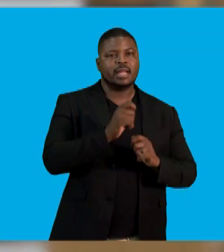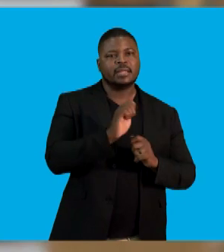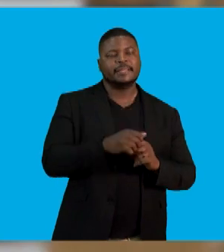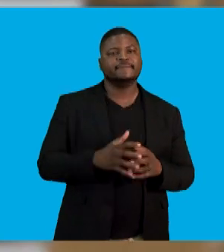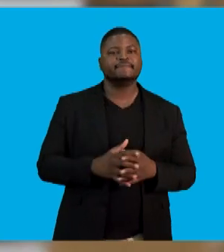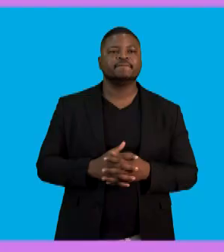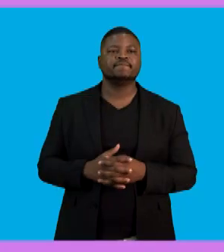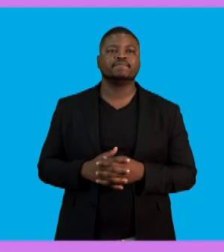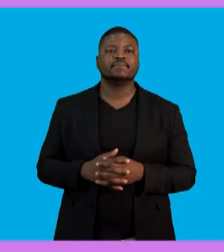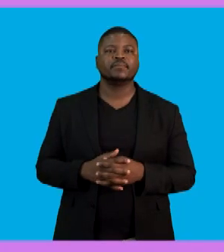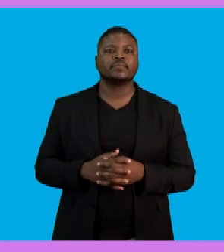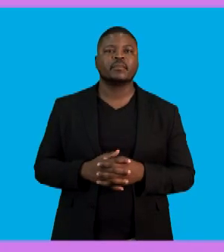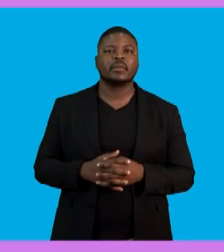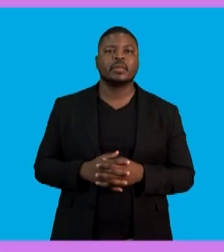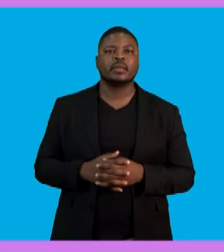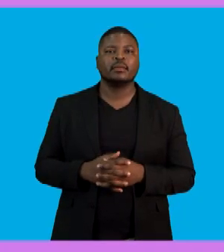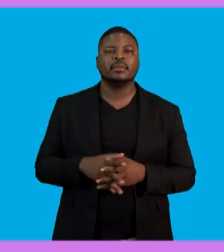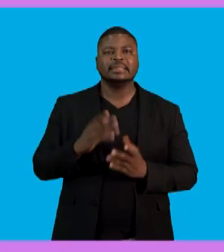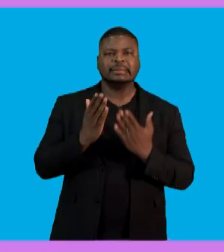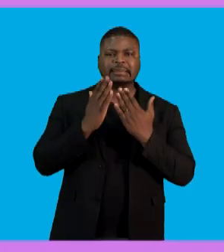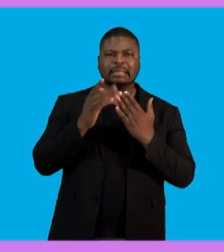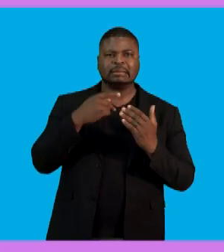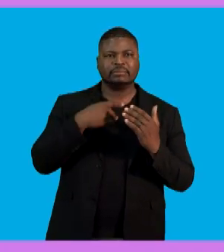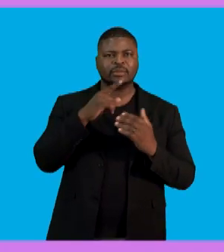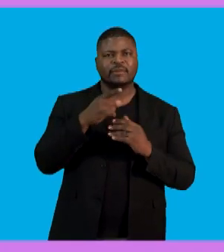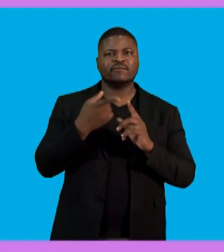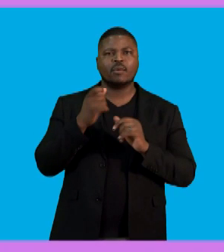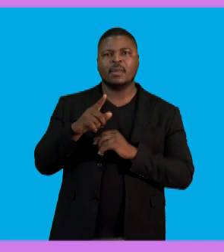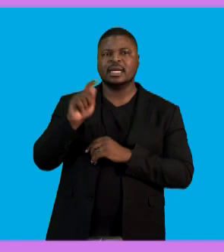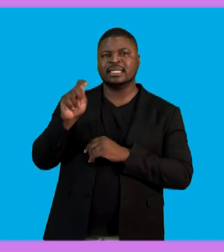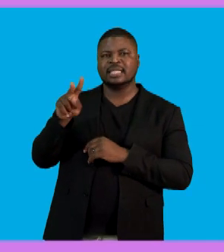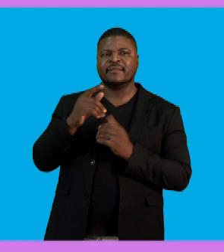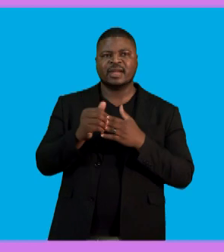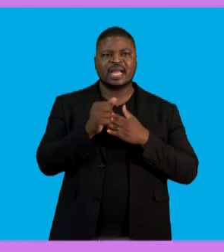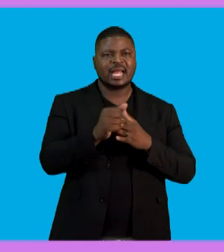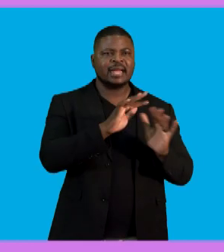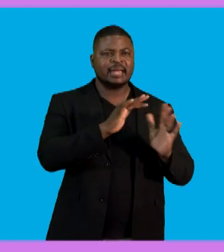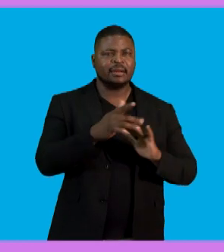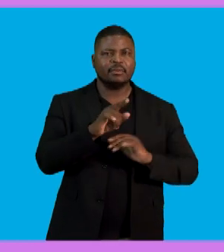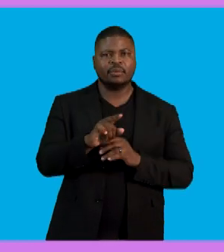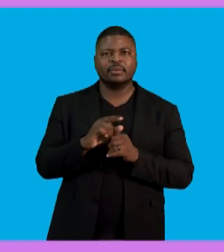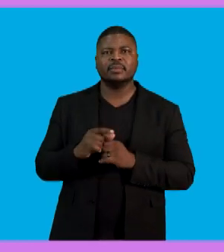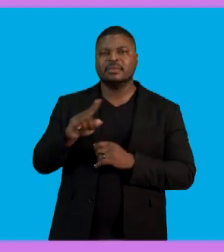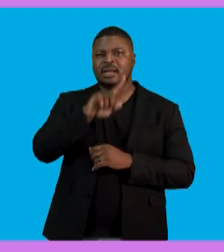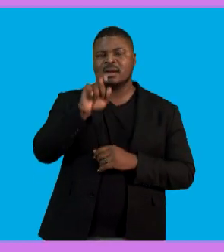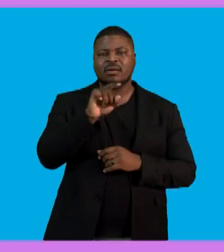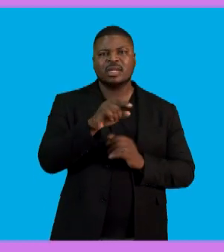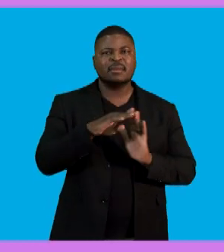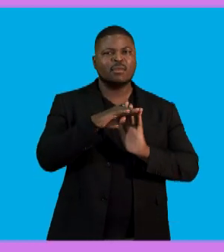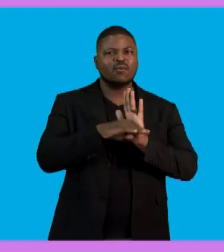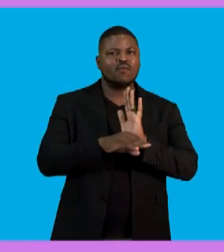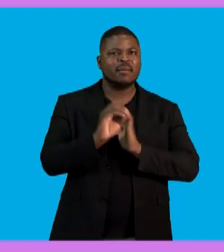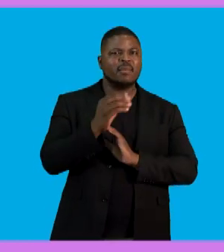Study the extract from the TV guide given below and answer the questions that follow. The first question says, is the program The